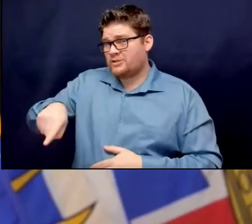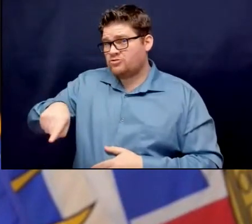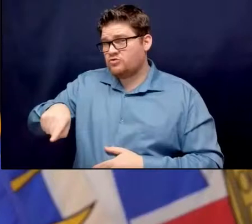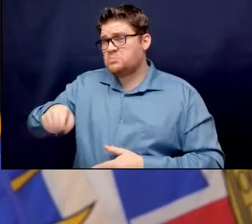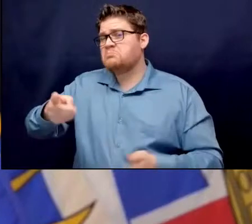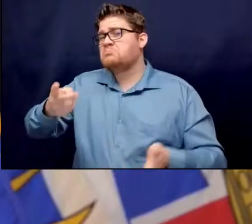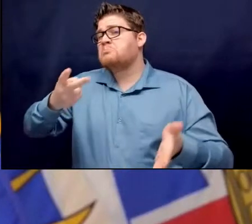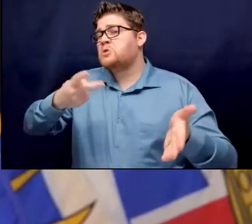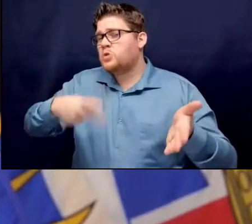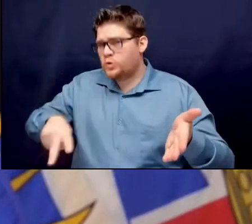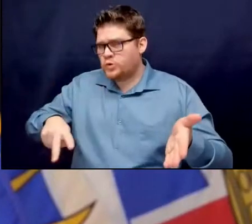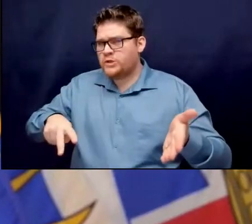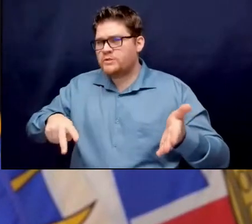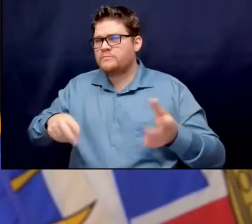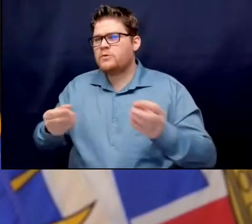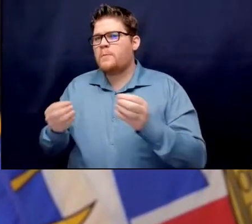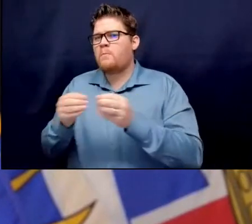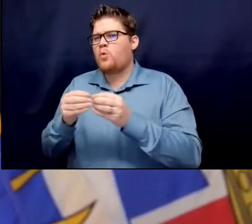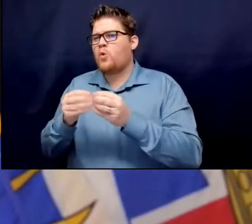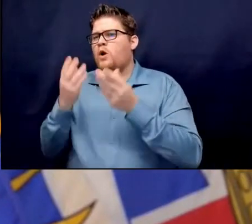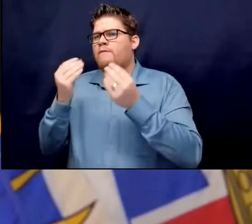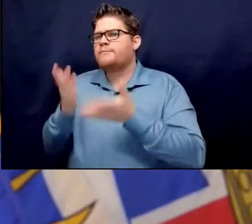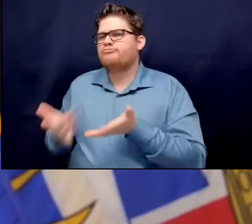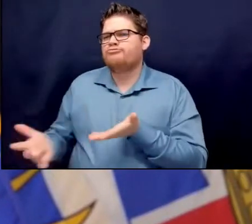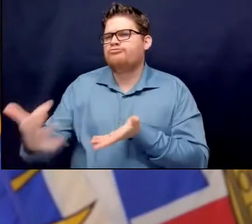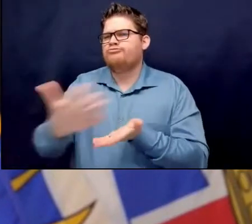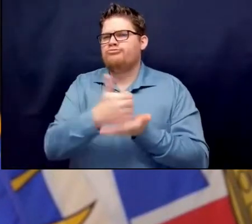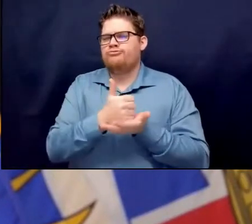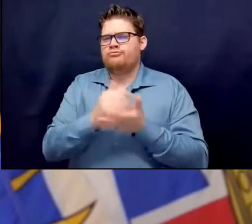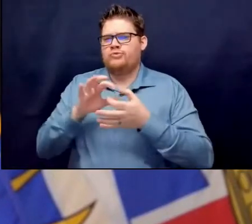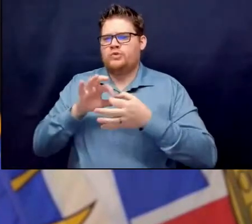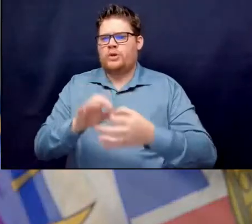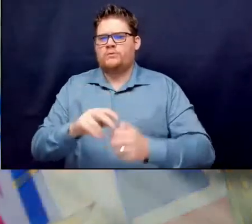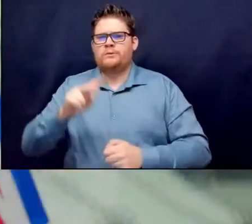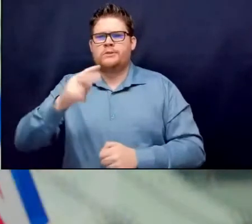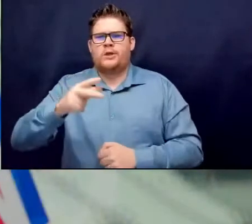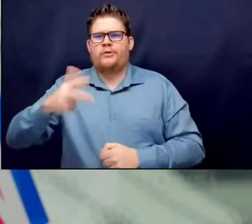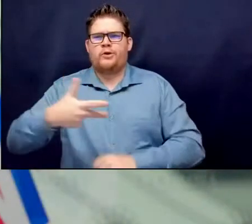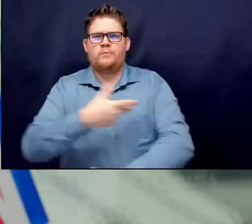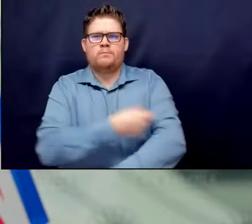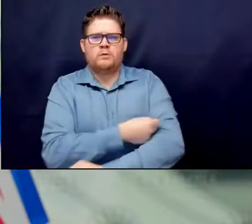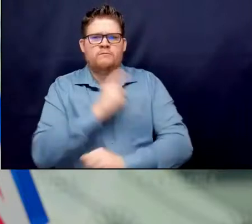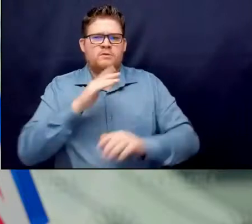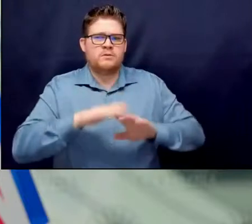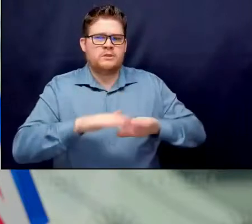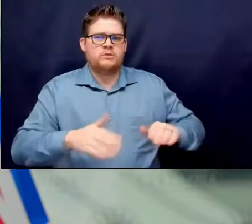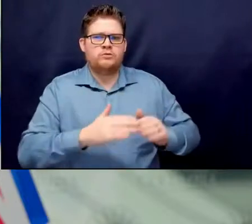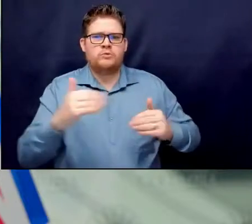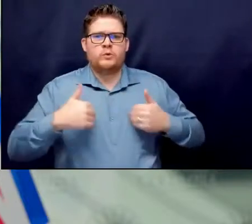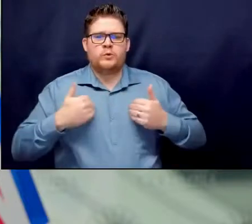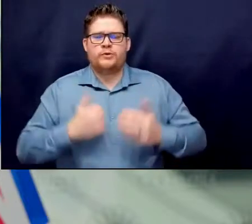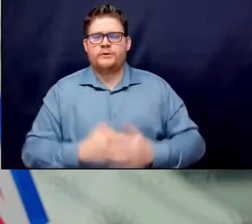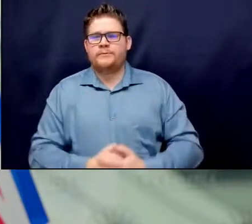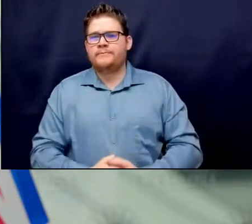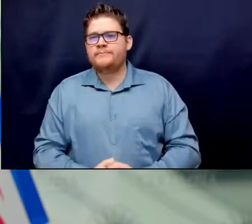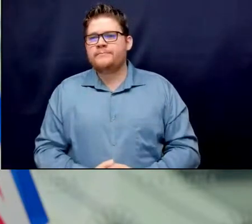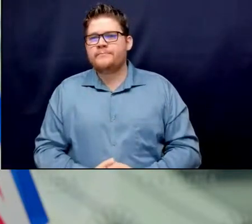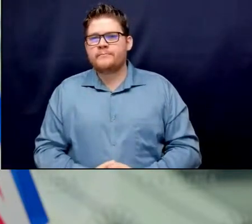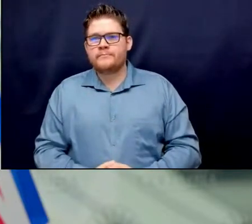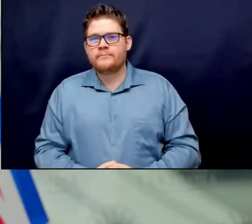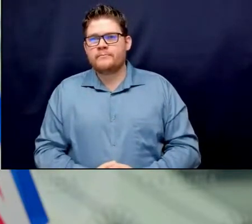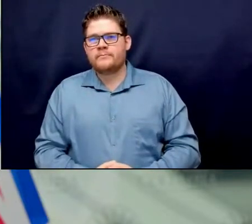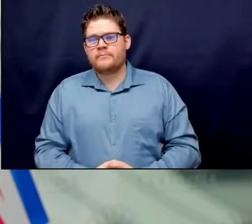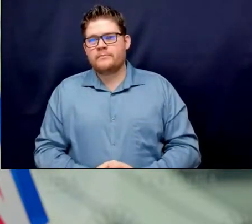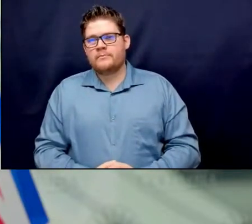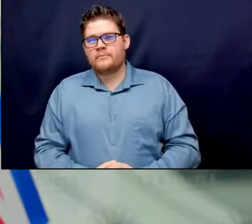early the week after. Effectivement, on va avoir plus à dire sur